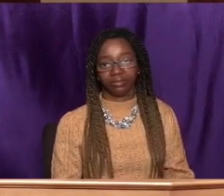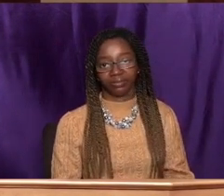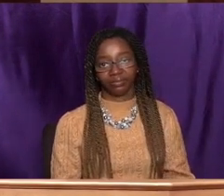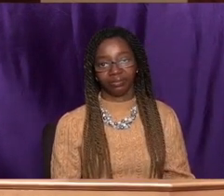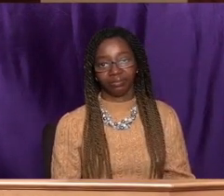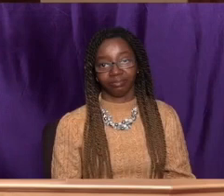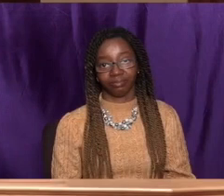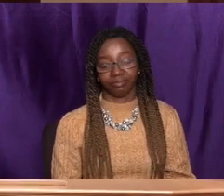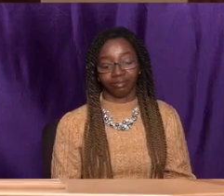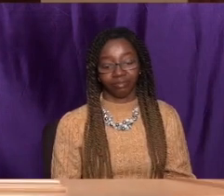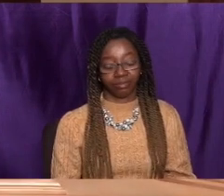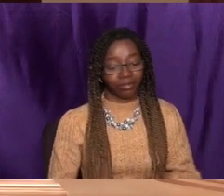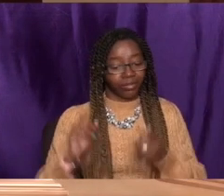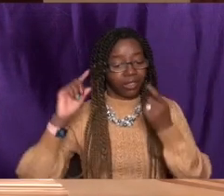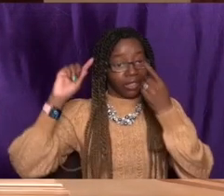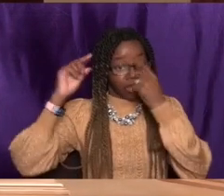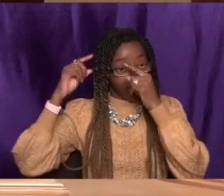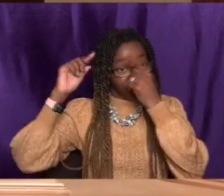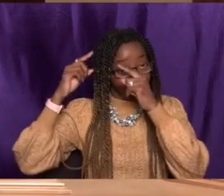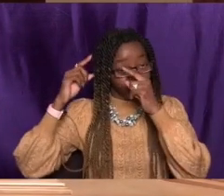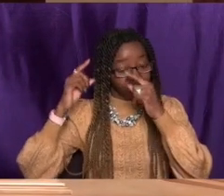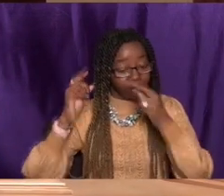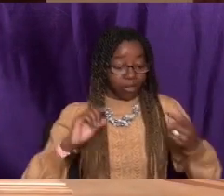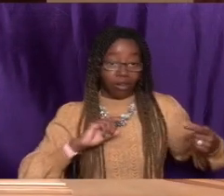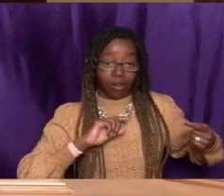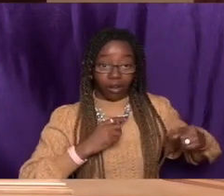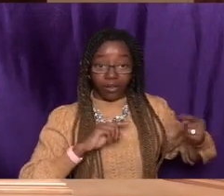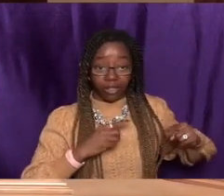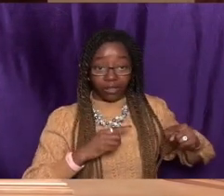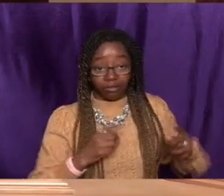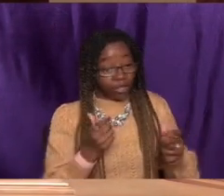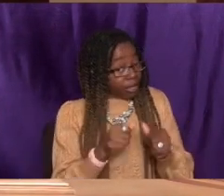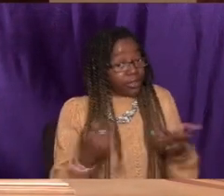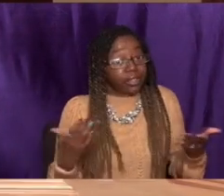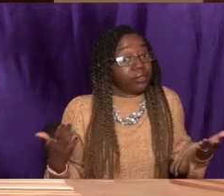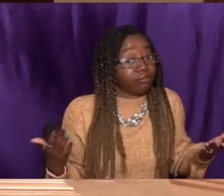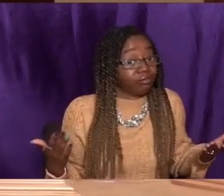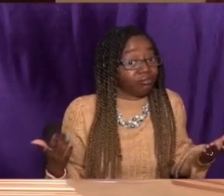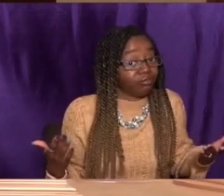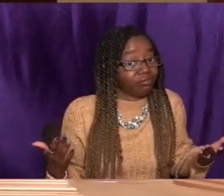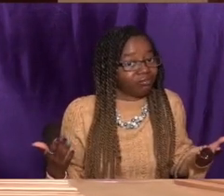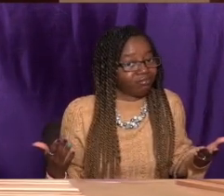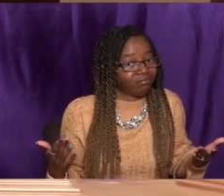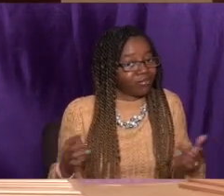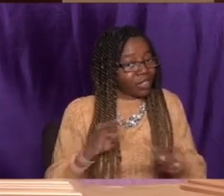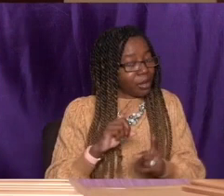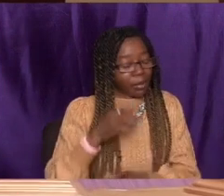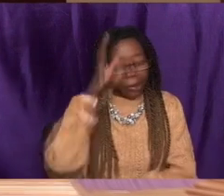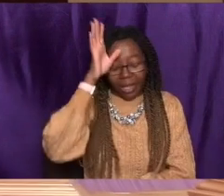learned. It's been heartache, headache, been all of that. But, bruh,